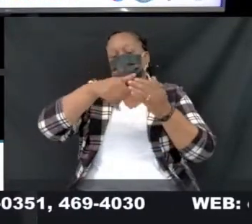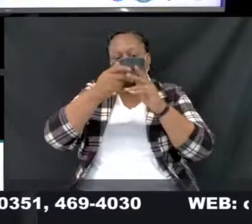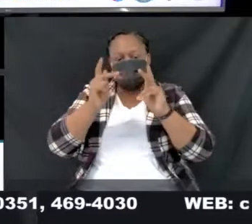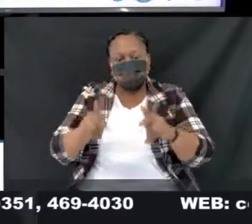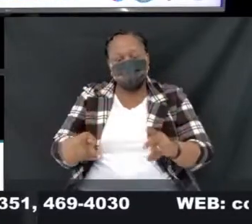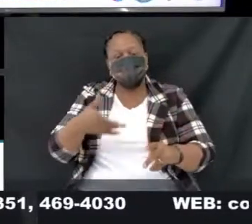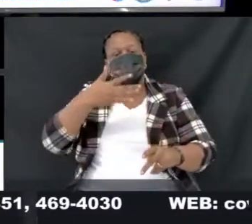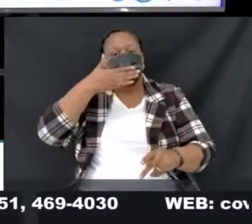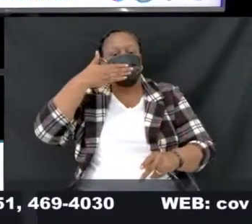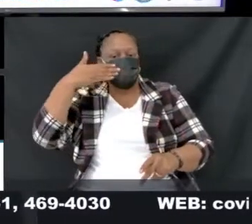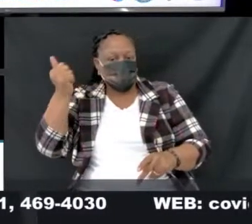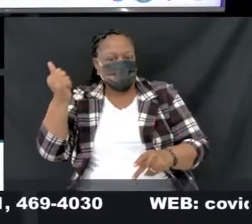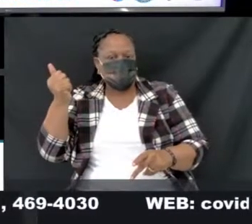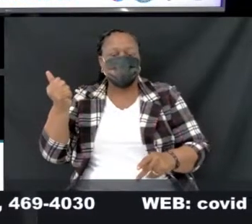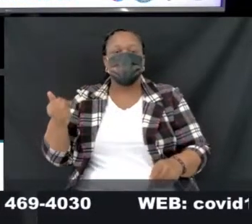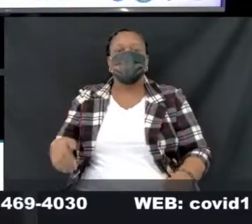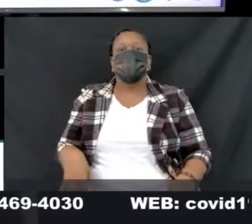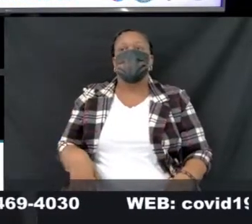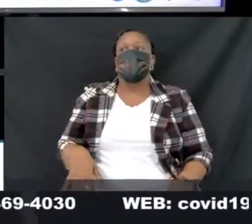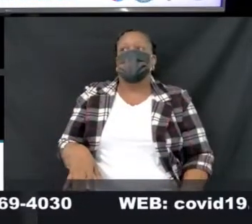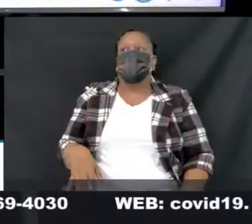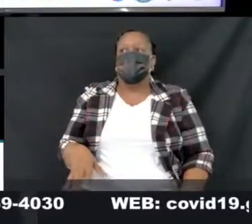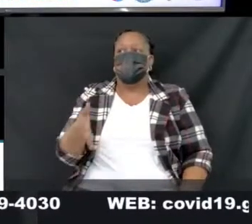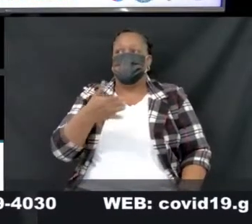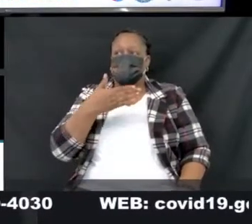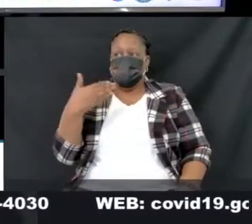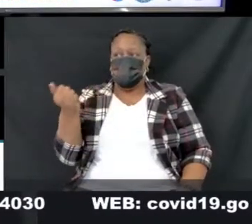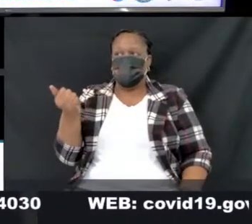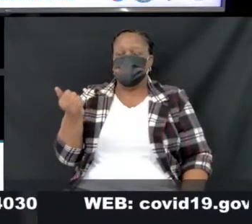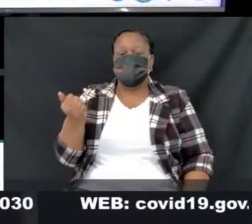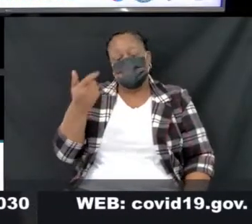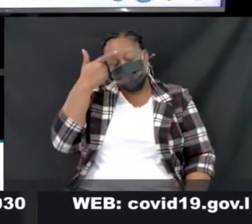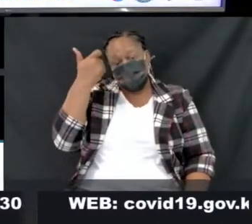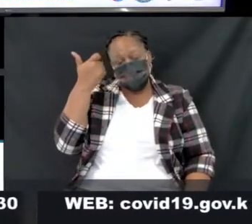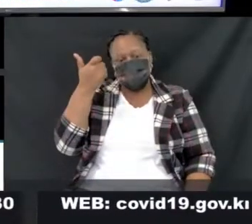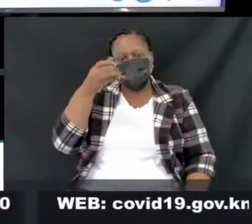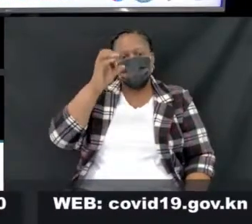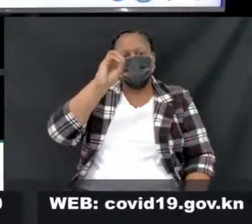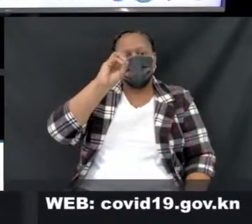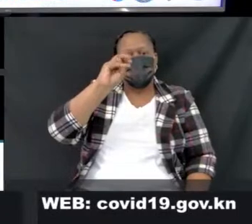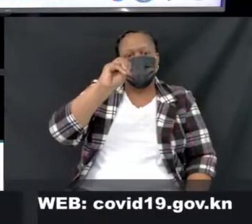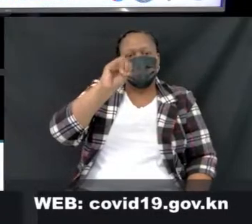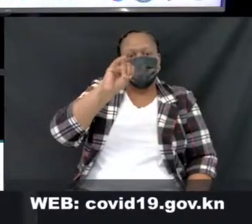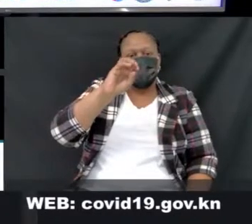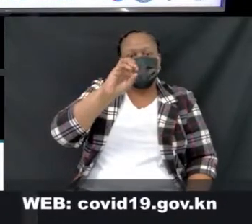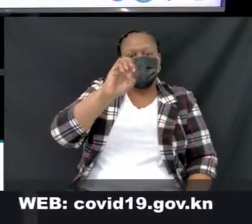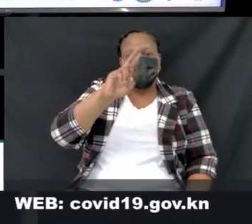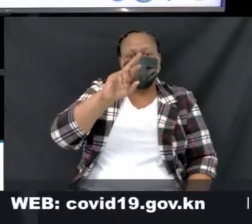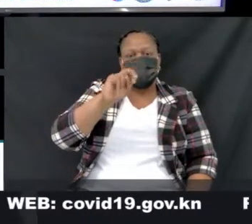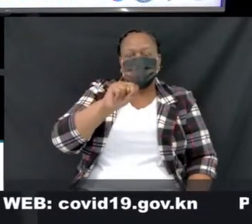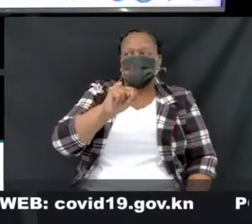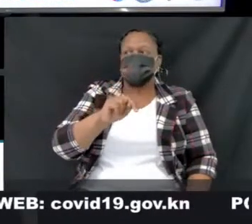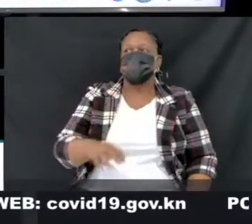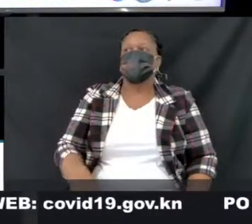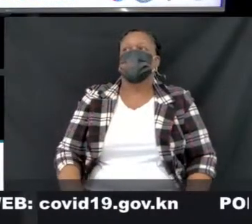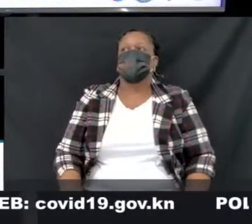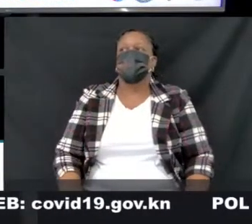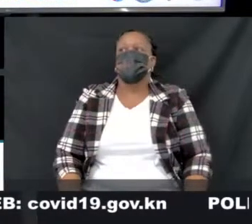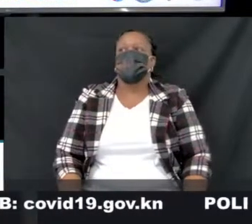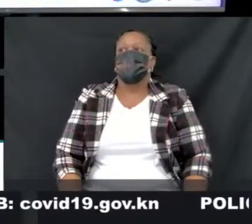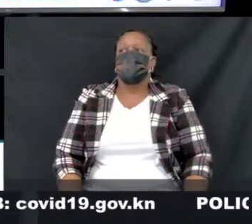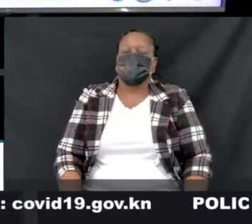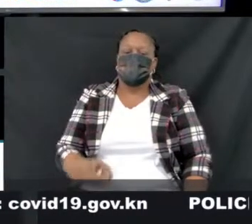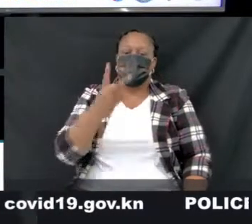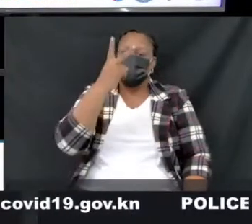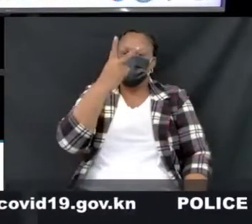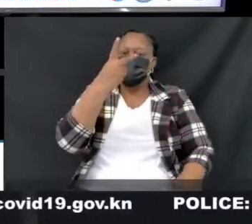aspect of our lives, as Omicron is fast becoming a game changer. 2 months after Omicron started to